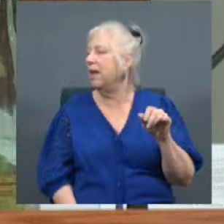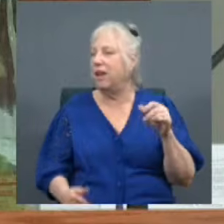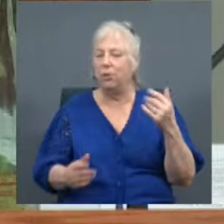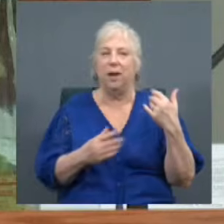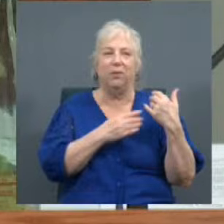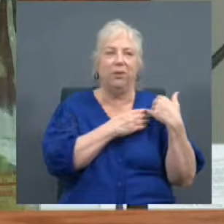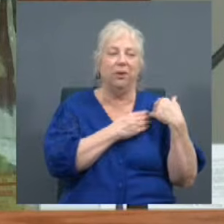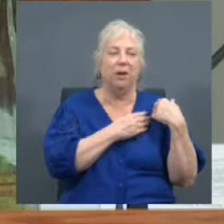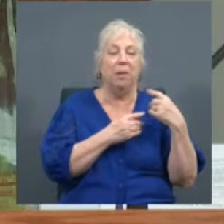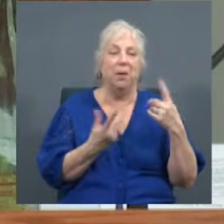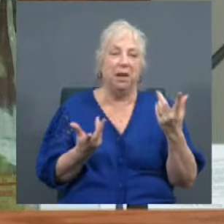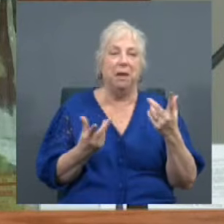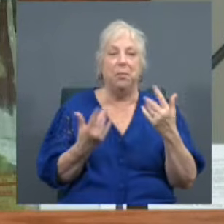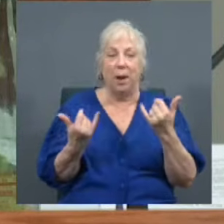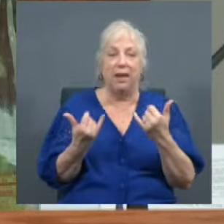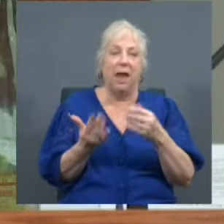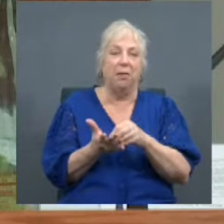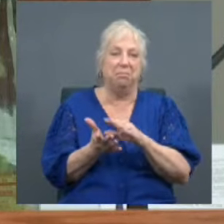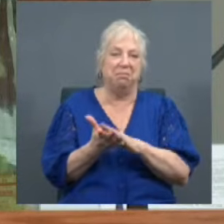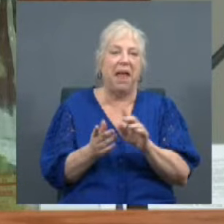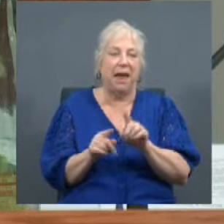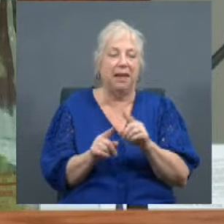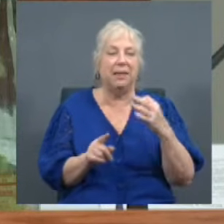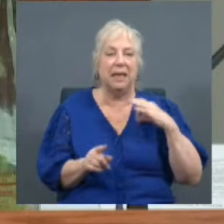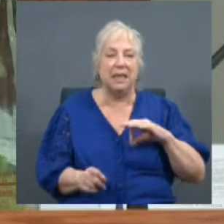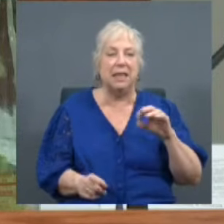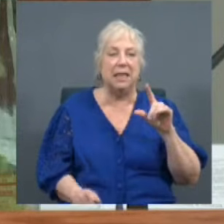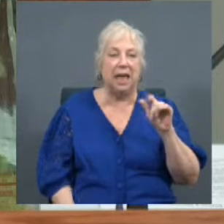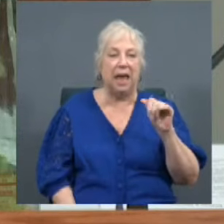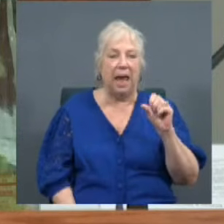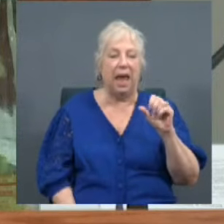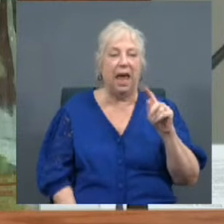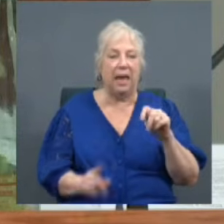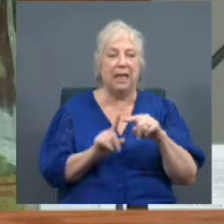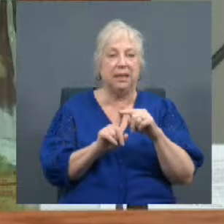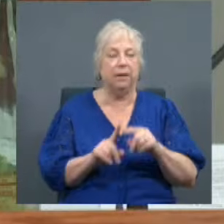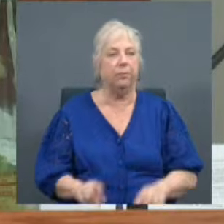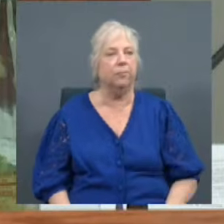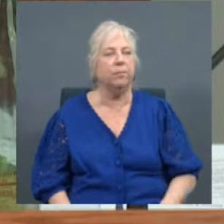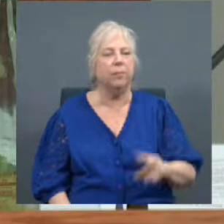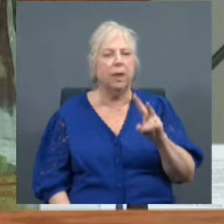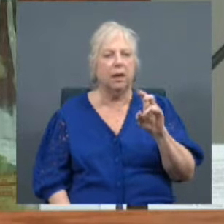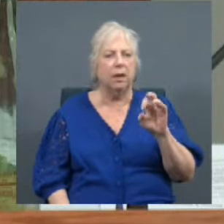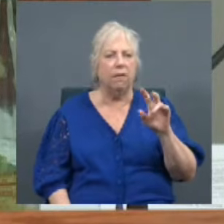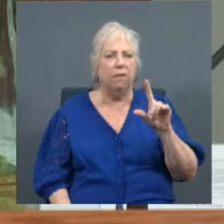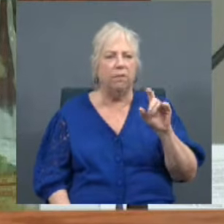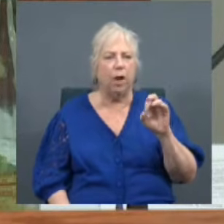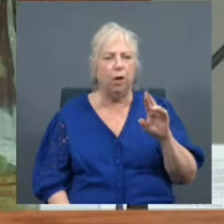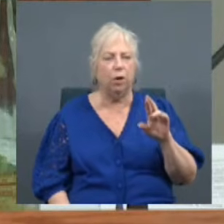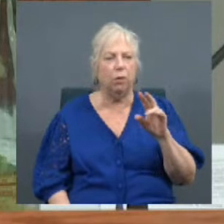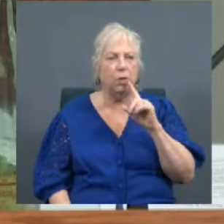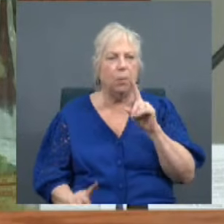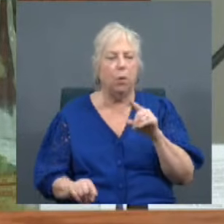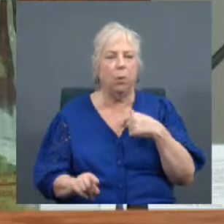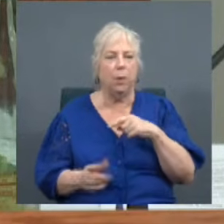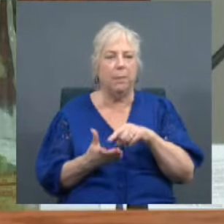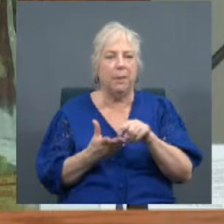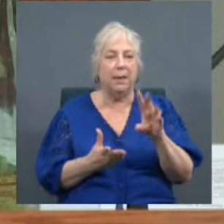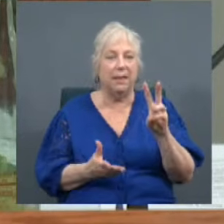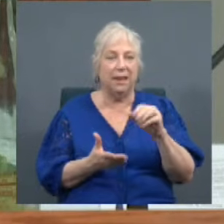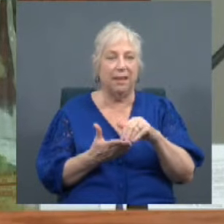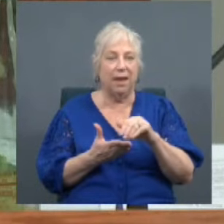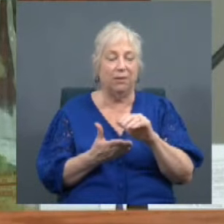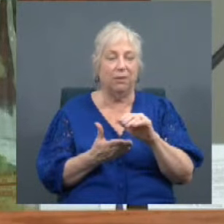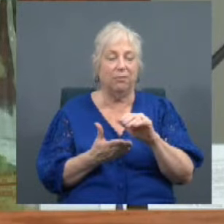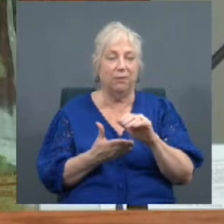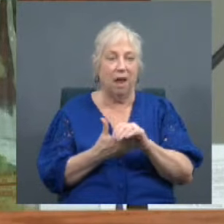And I guess this question may go to Tom or Manesh. In the Volkert report we got that we paid like $6,000 for in